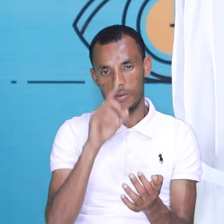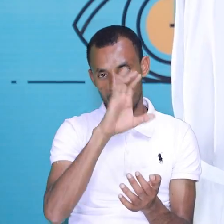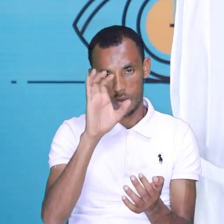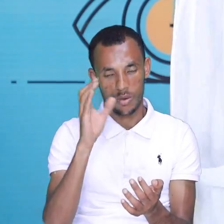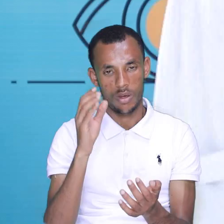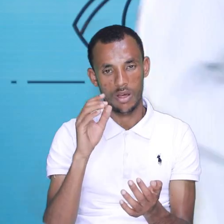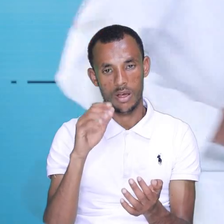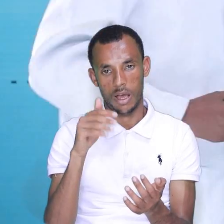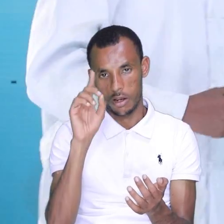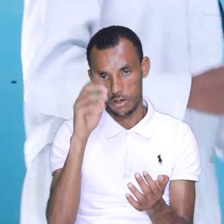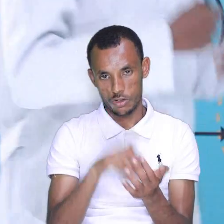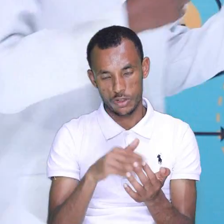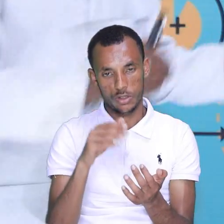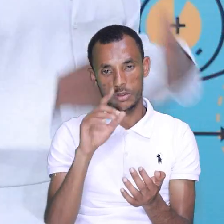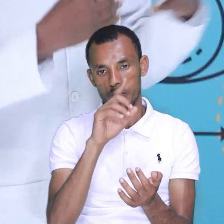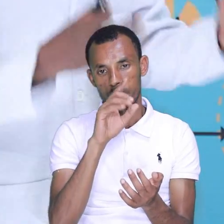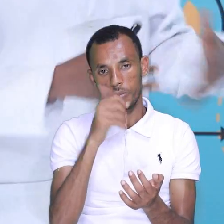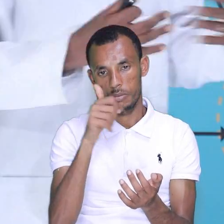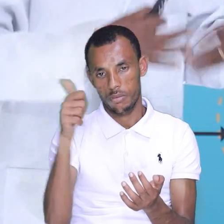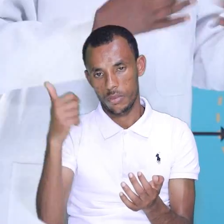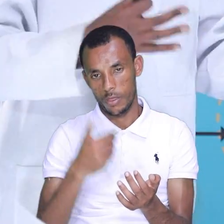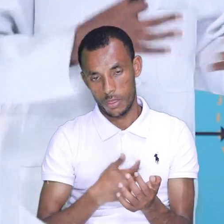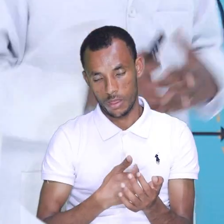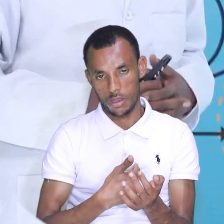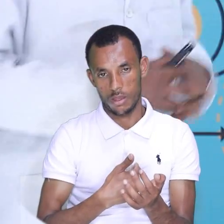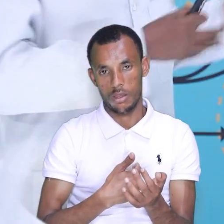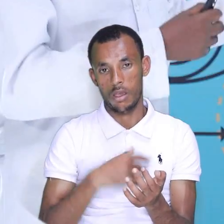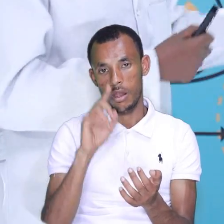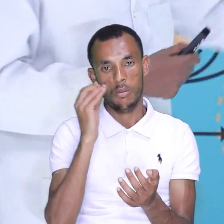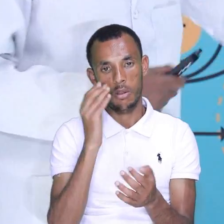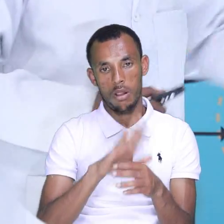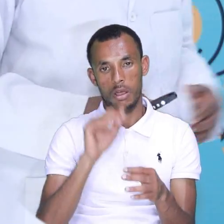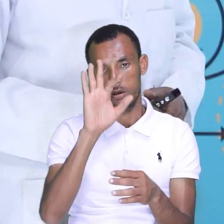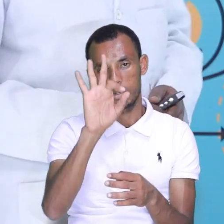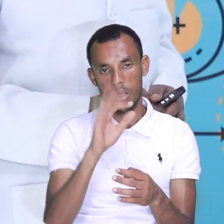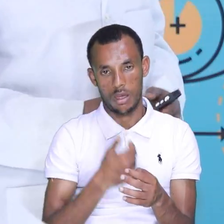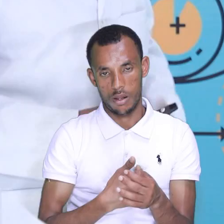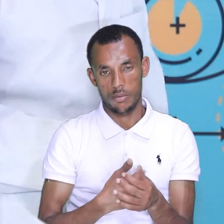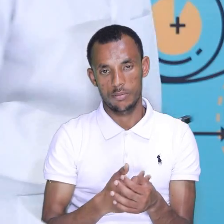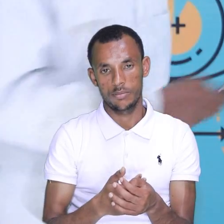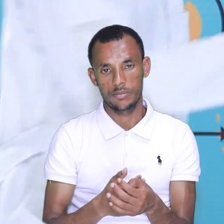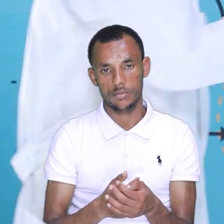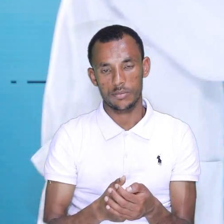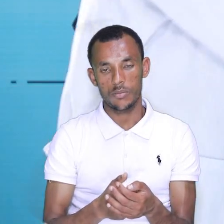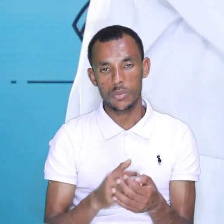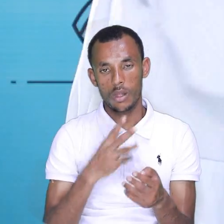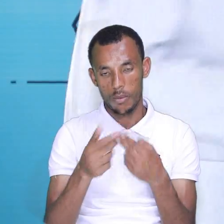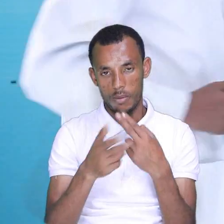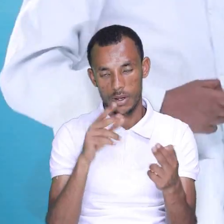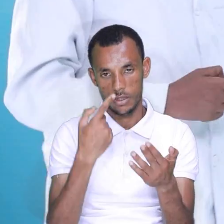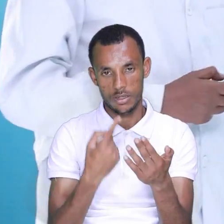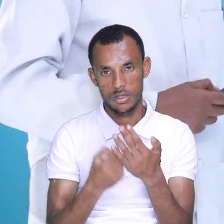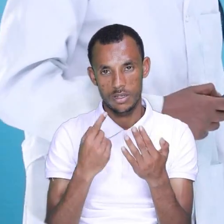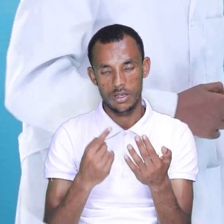tens, and units place, you have 10 possible choices. Any digit can be placed over there. When I multiply this